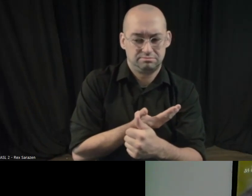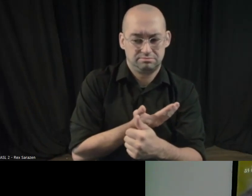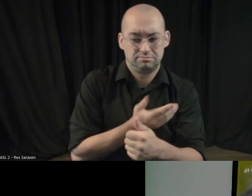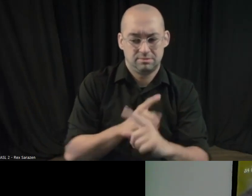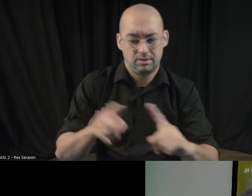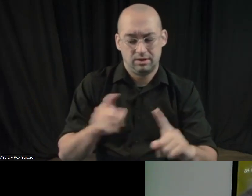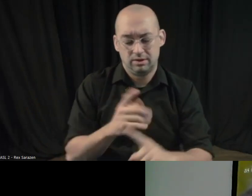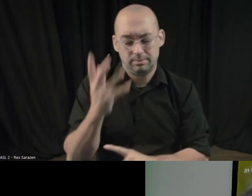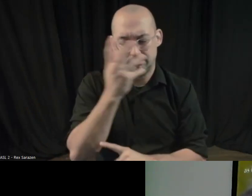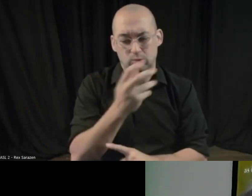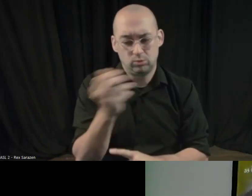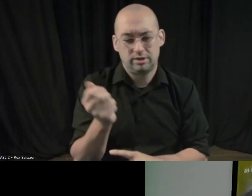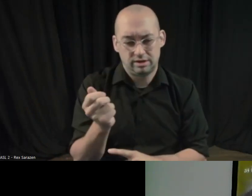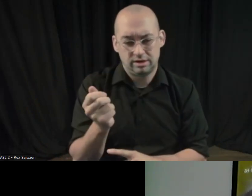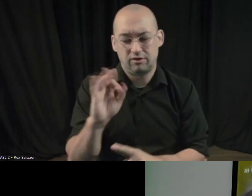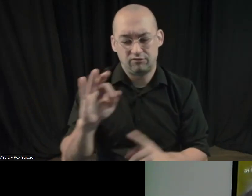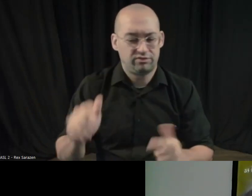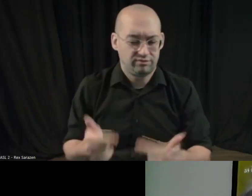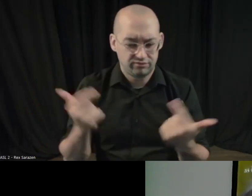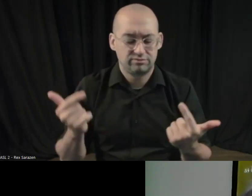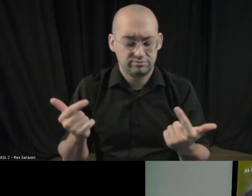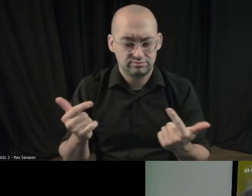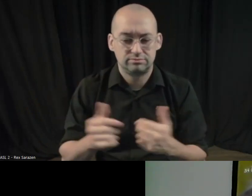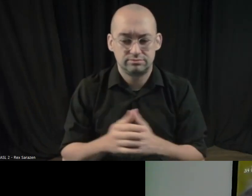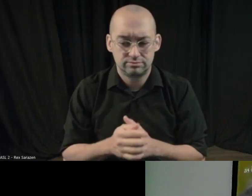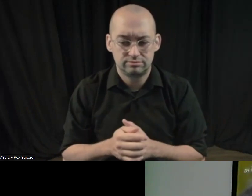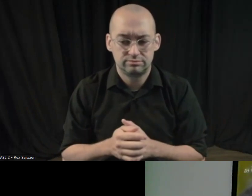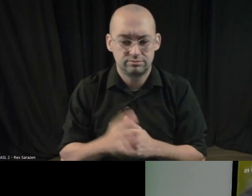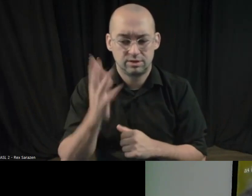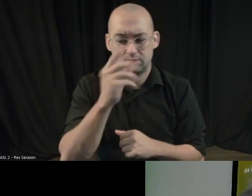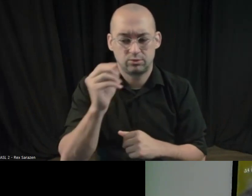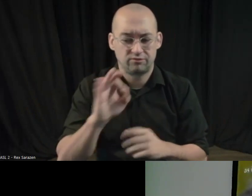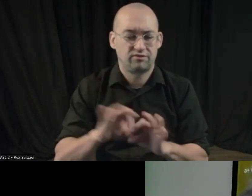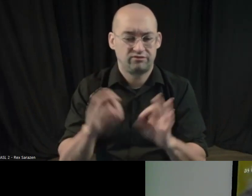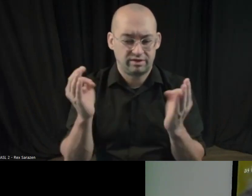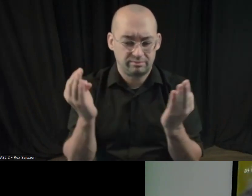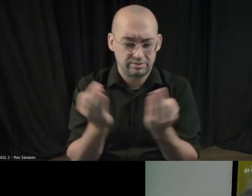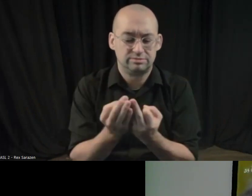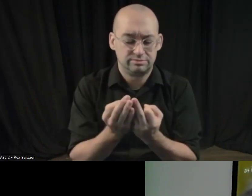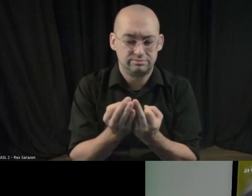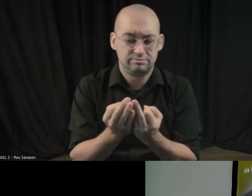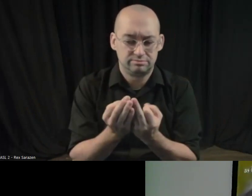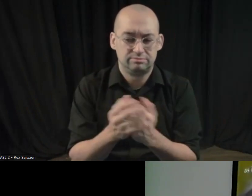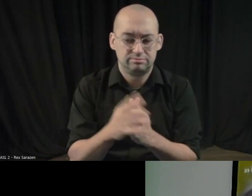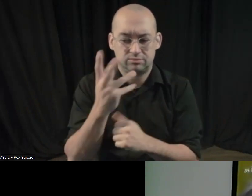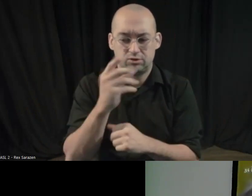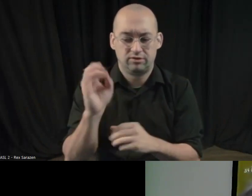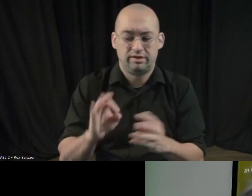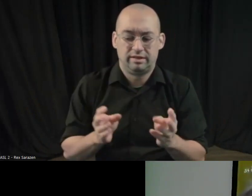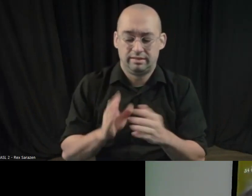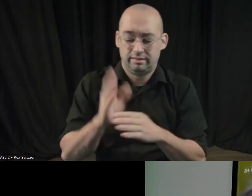beauty of life, the beauty of families, the beauty of the